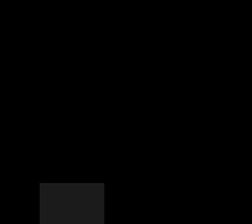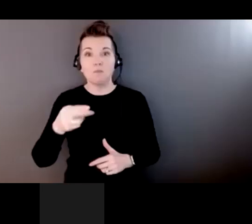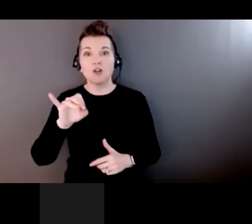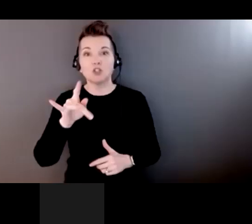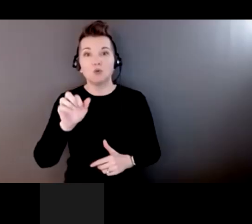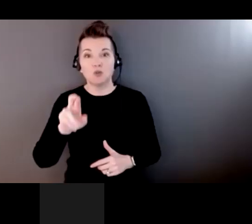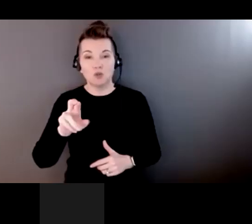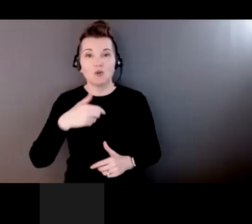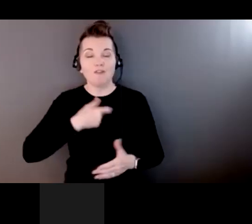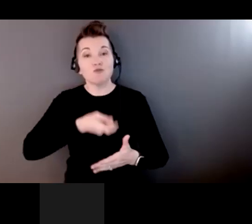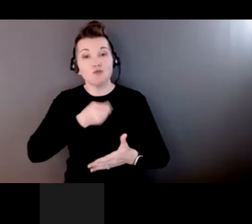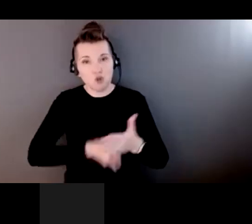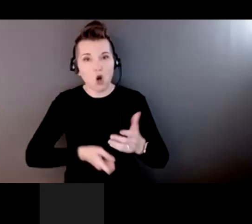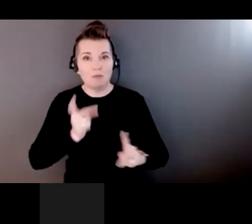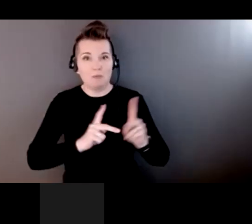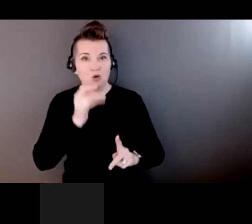I'm also